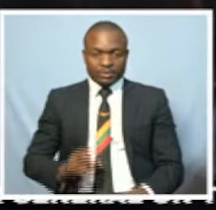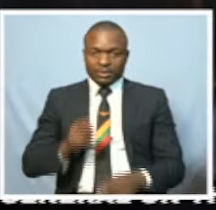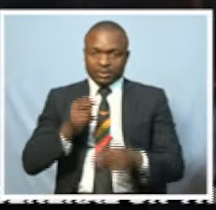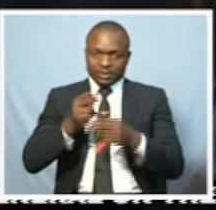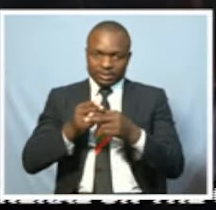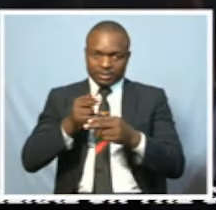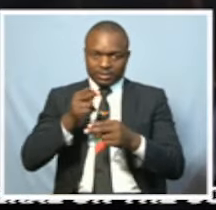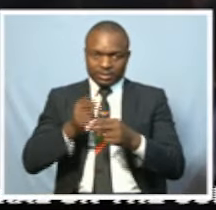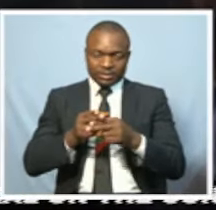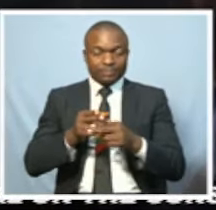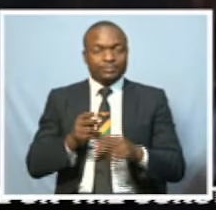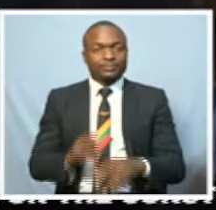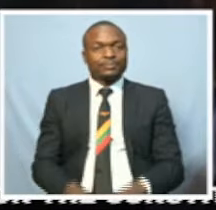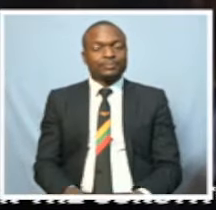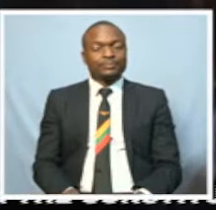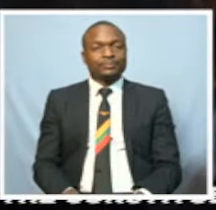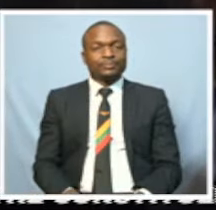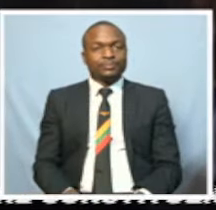of,